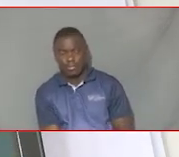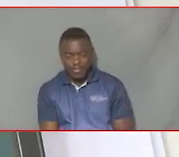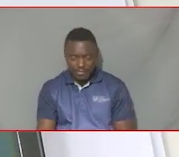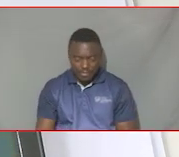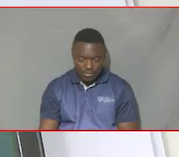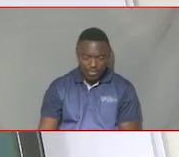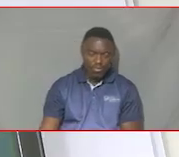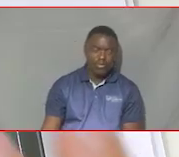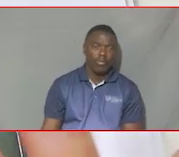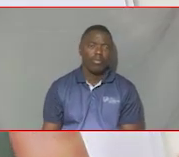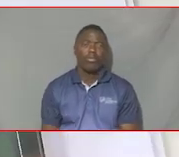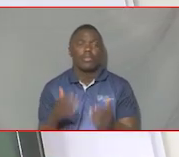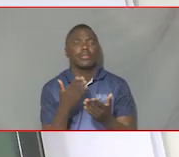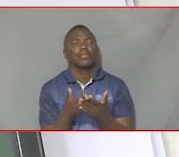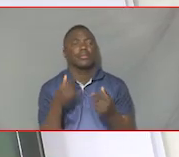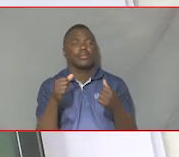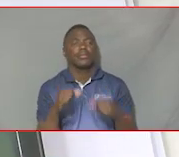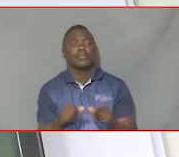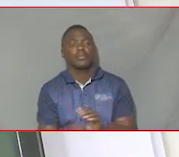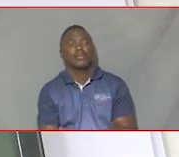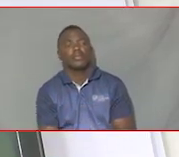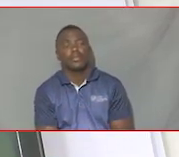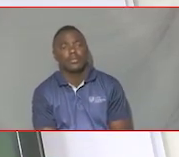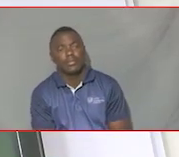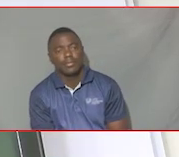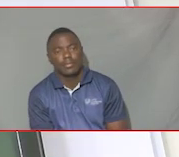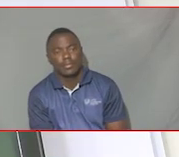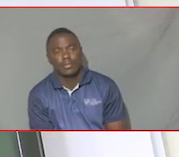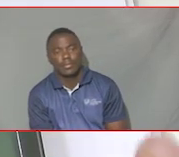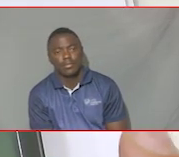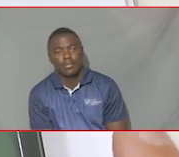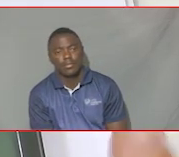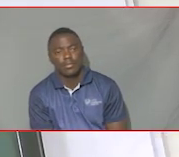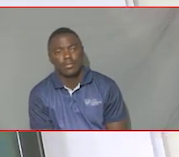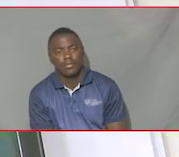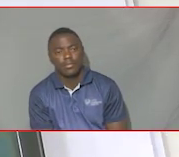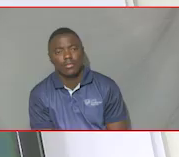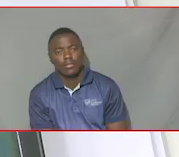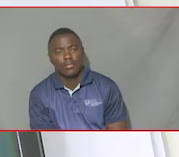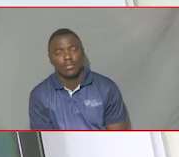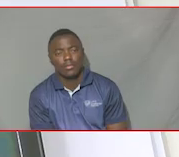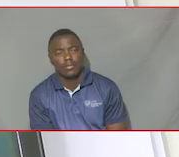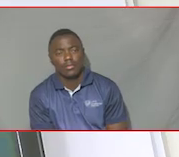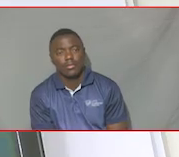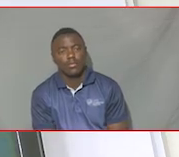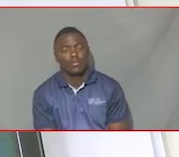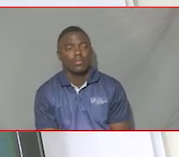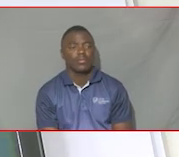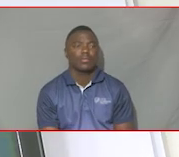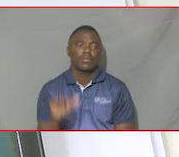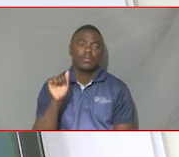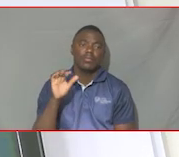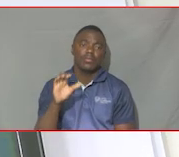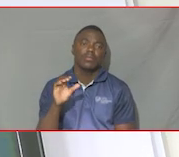then we can go to AC, shift, stat. Okay, now because I went to AC, I've lost